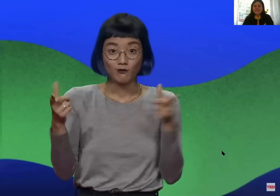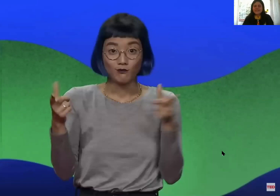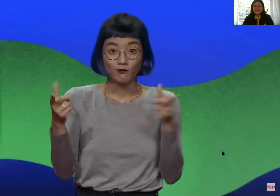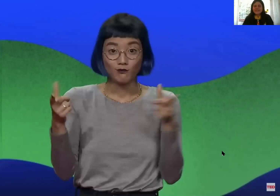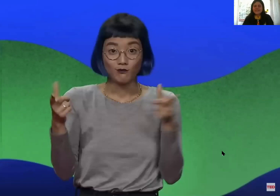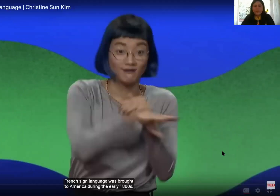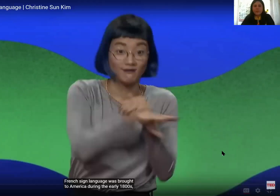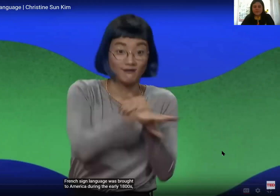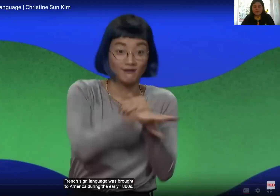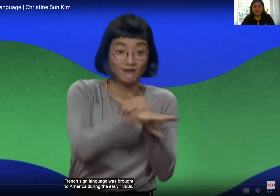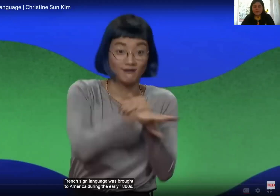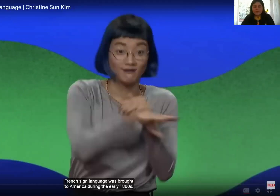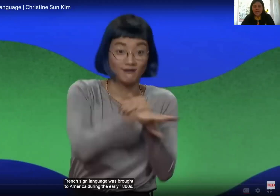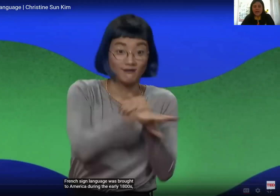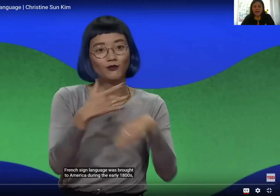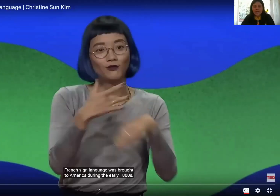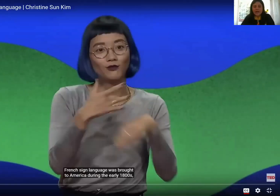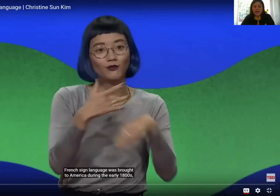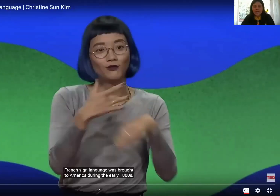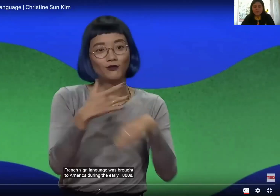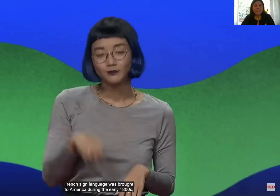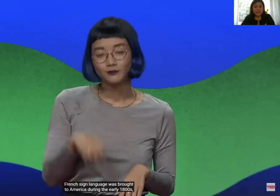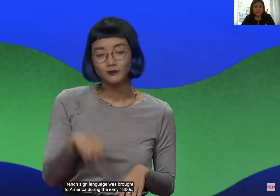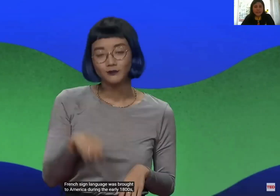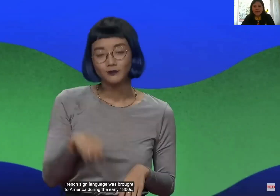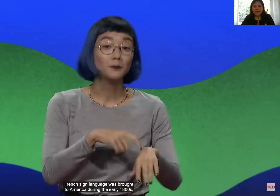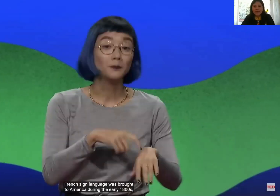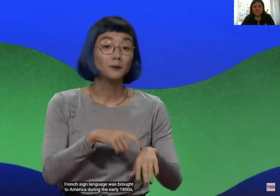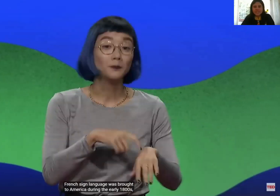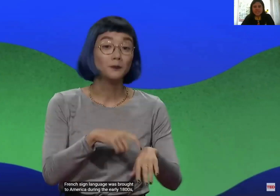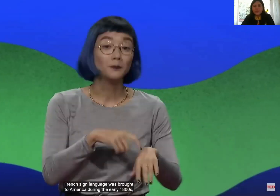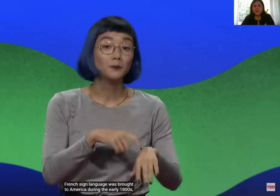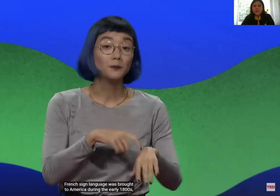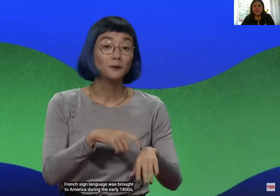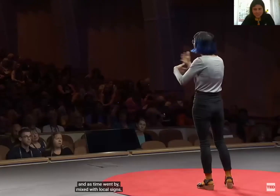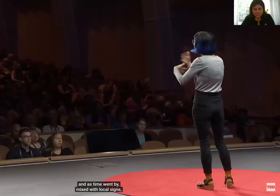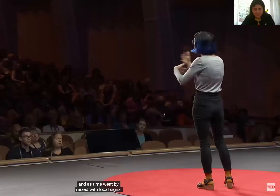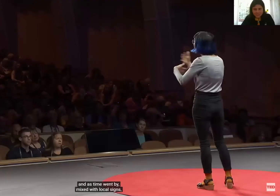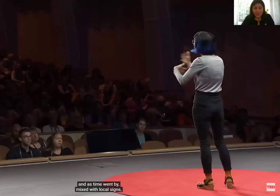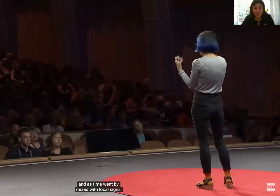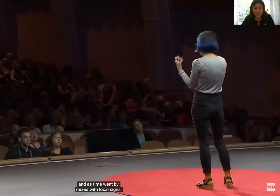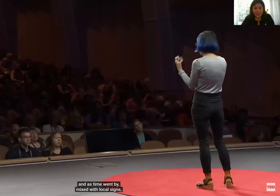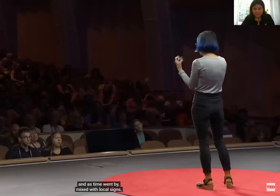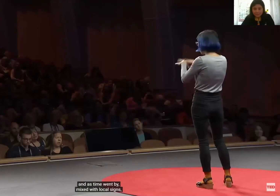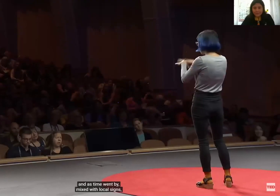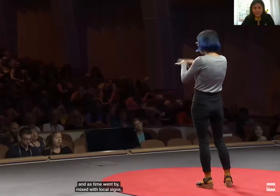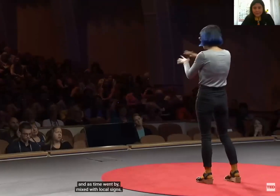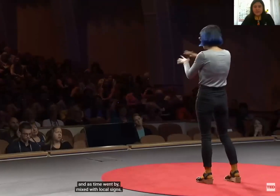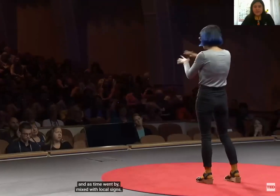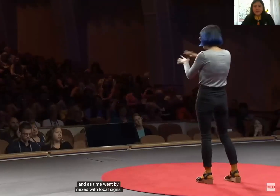This is also a good practice for us, because if we cannot hear, you can imagine how the word is for them.